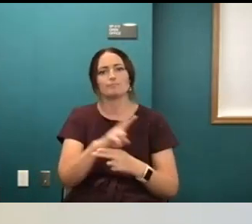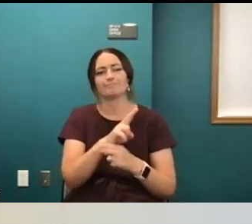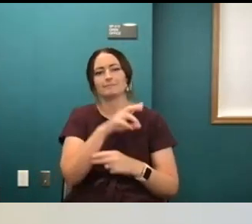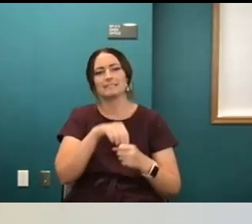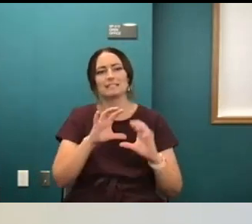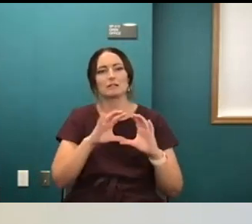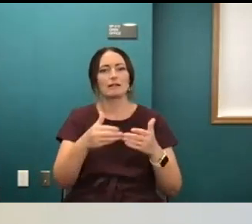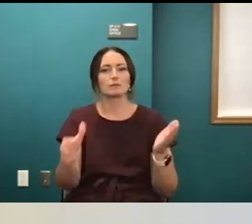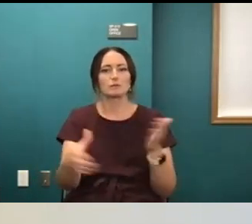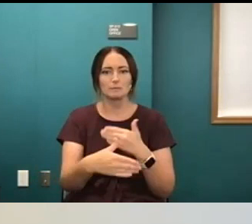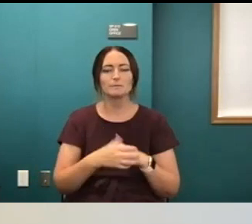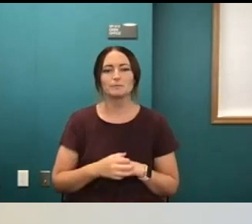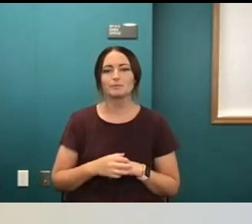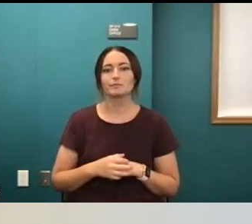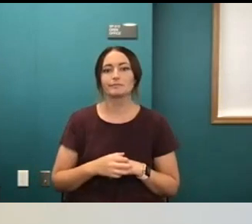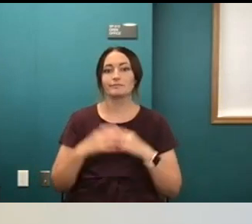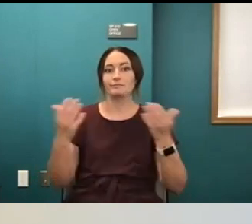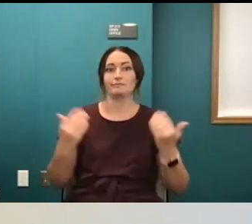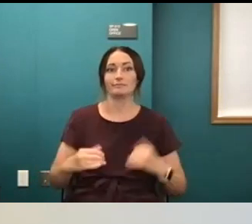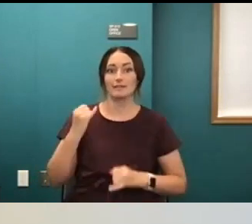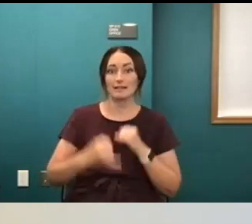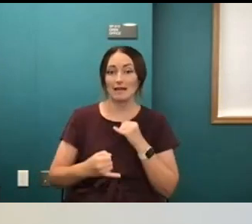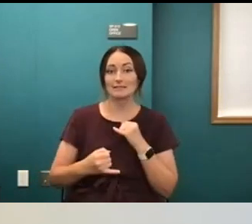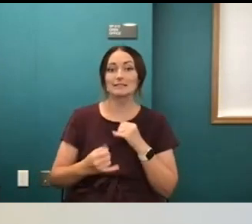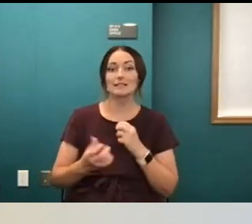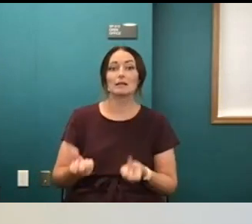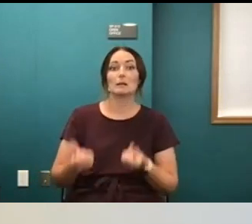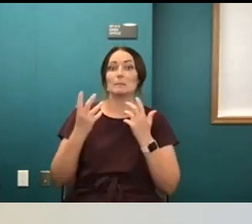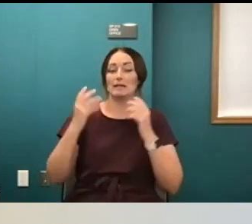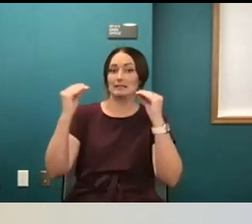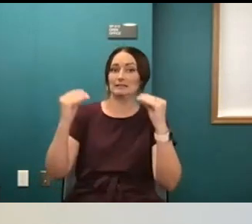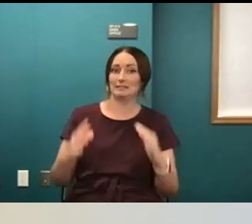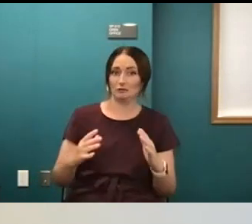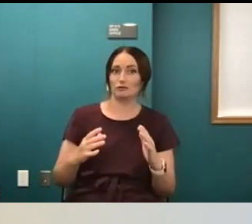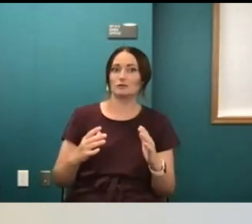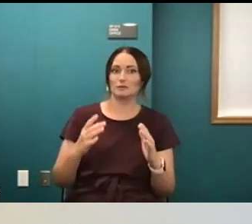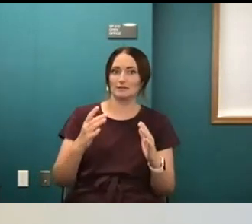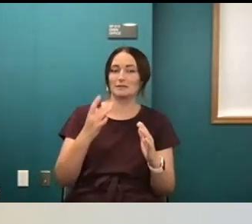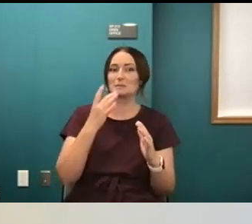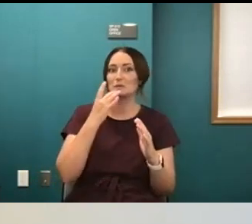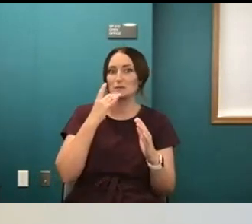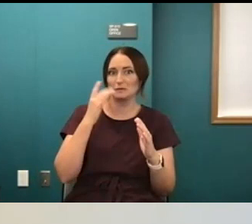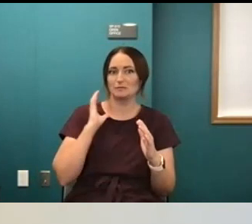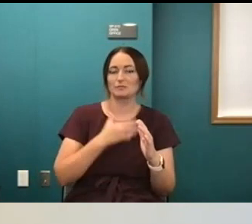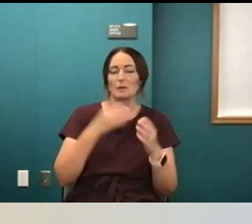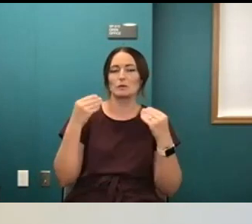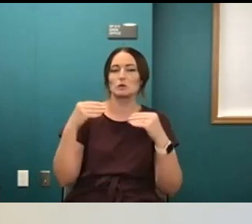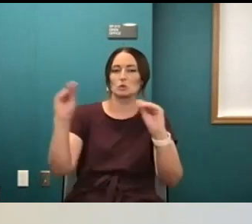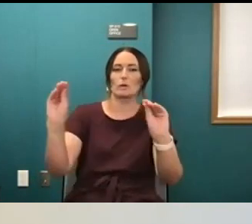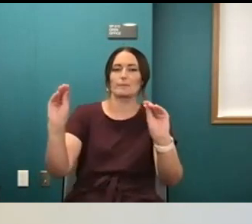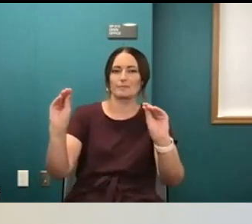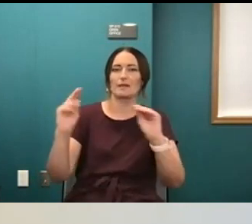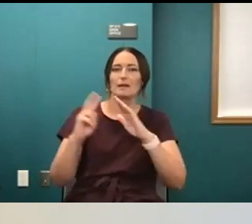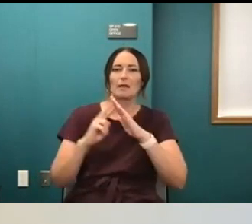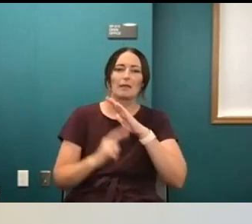And then last but not least, I know a lot of teachers like to go to our Bridge store. On our Bridge store, you are able